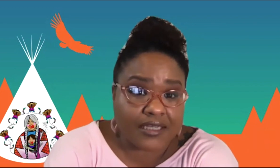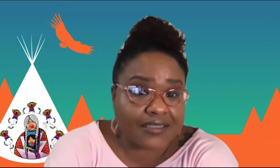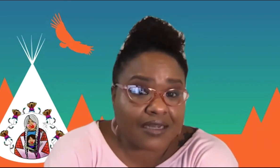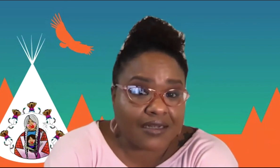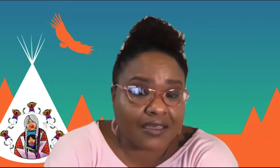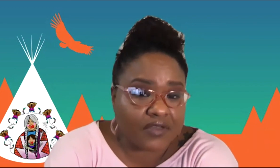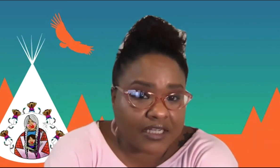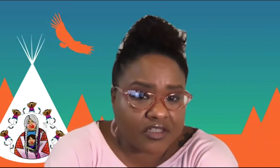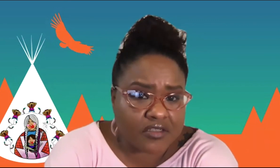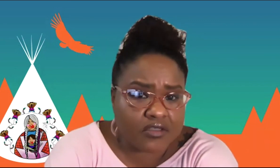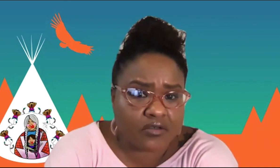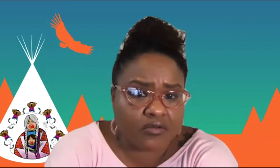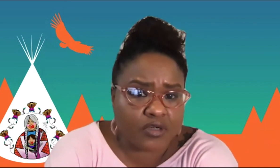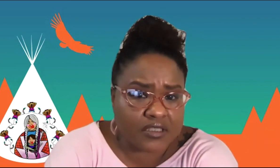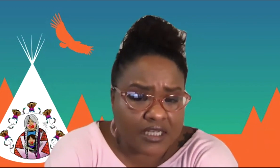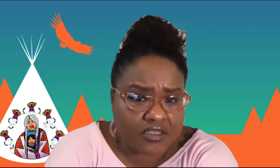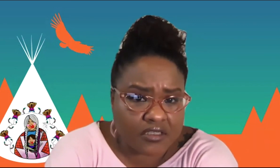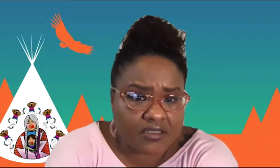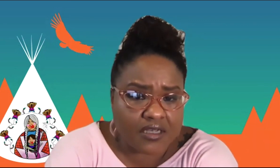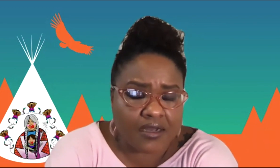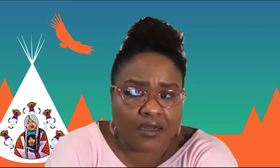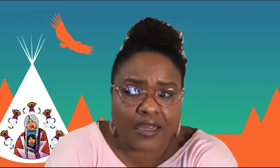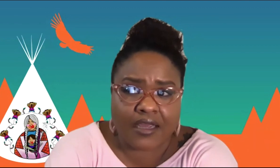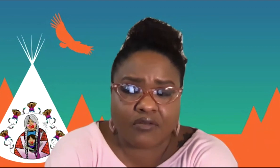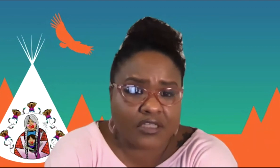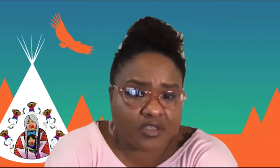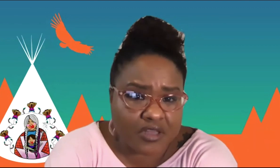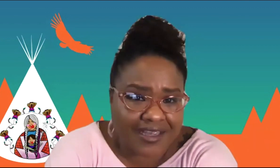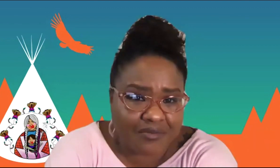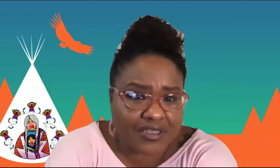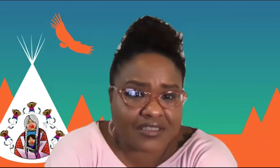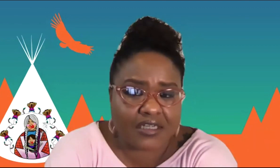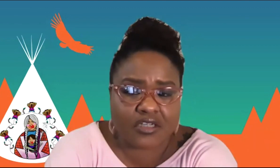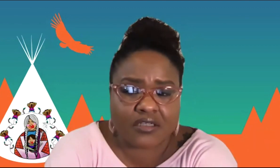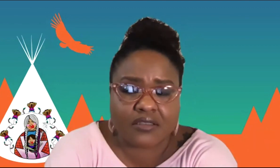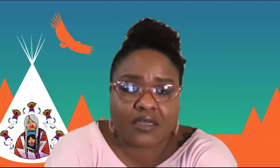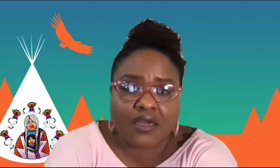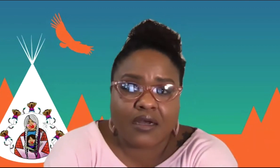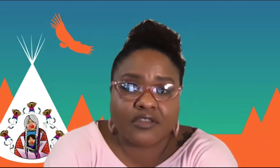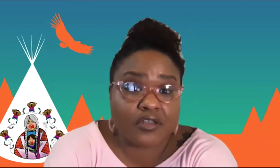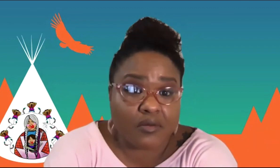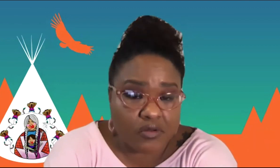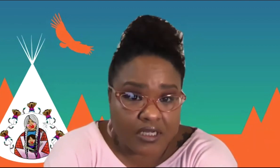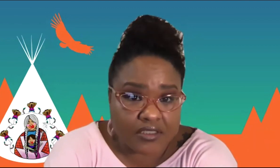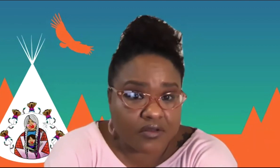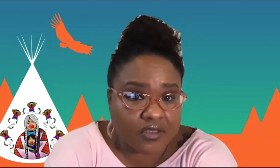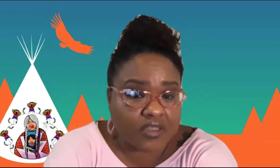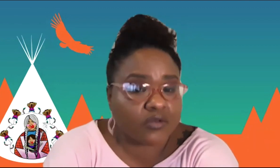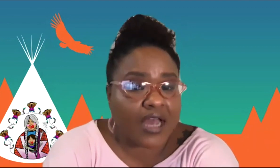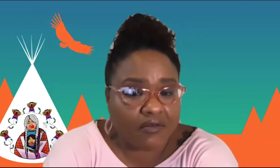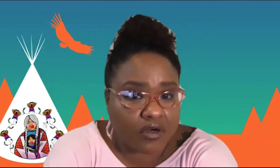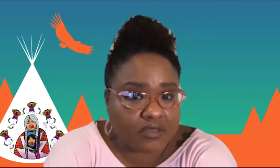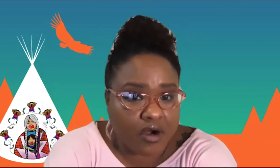is like extending invitations to presentations and research plan presentations to the community. So those of